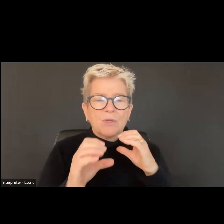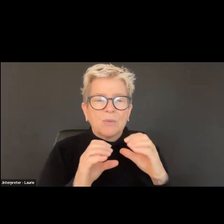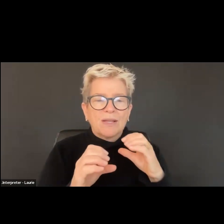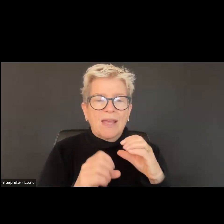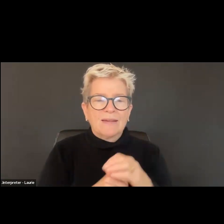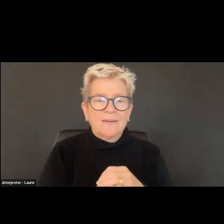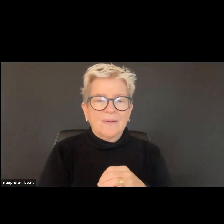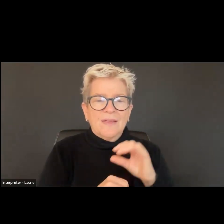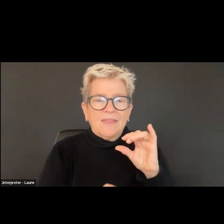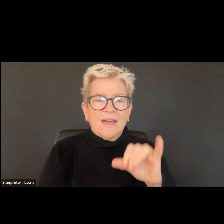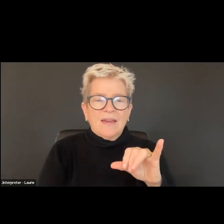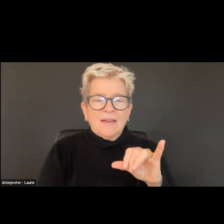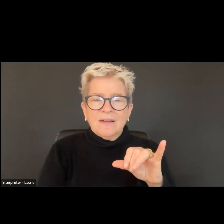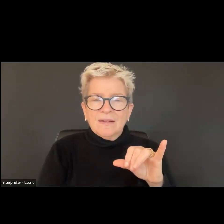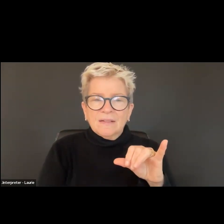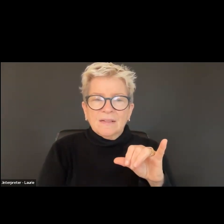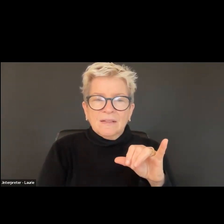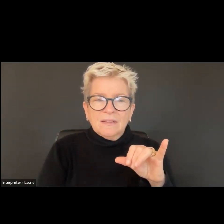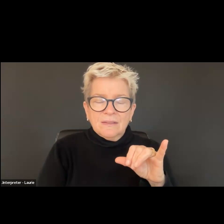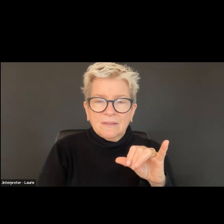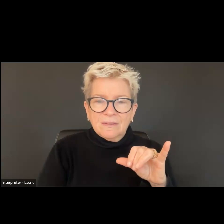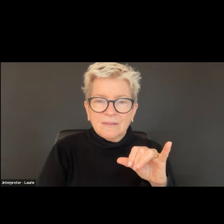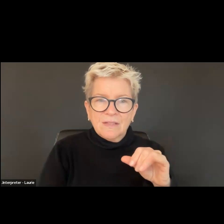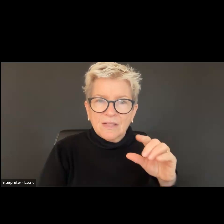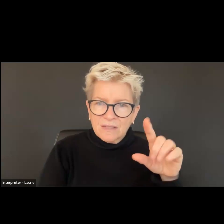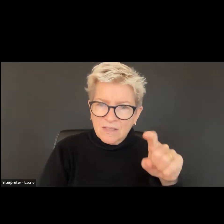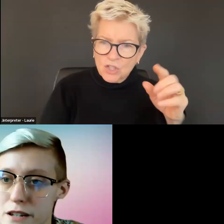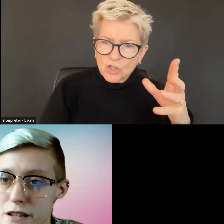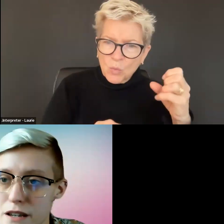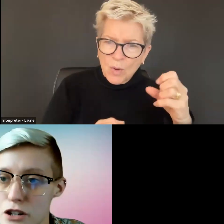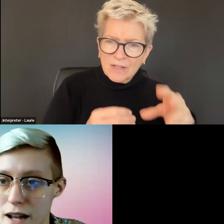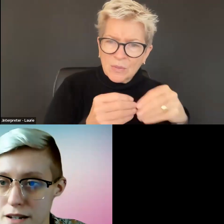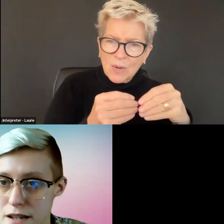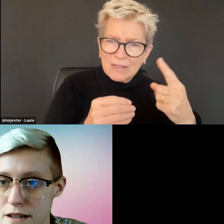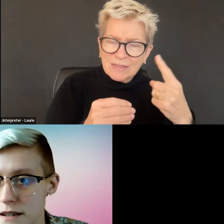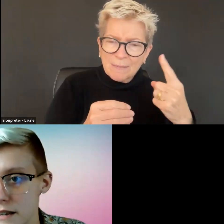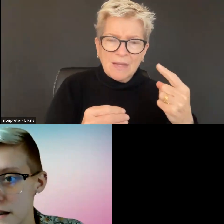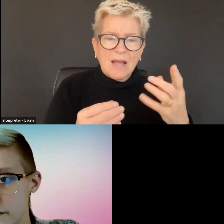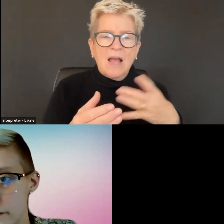have anything else? It sounded like you had something else you wanted to add. Oh, I just wanted to respond to the